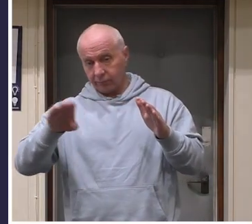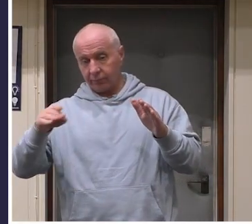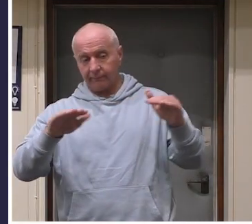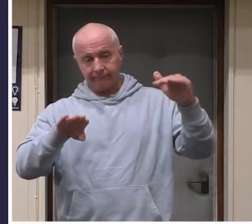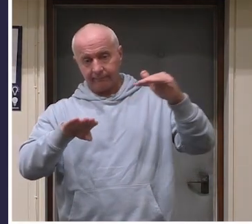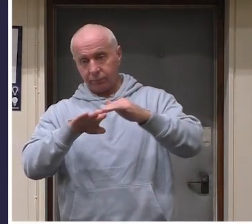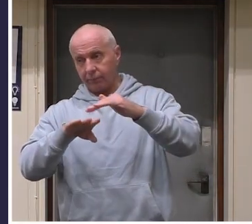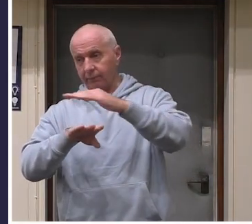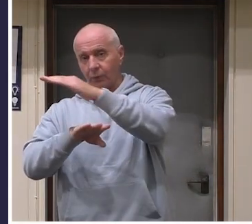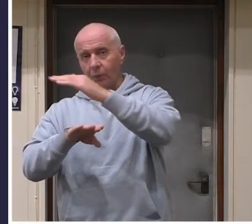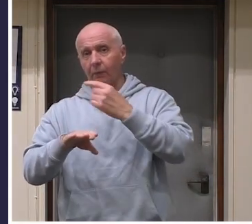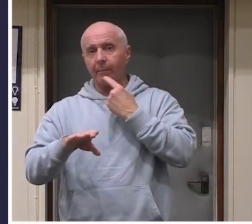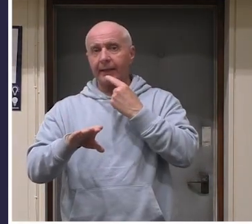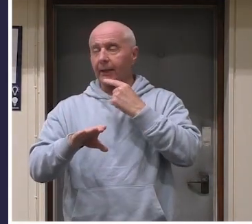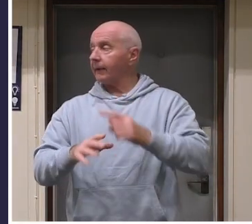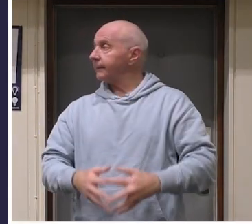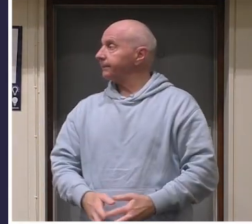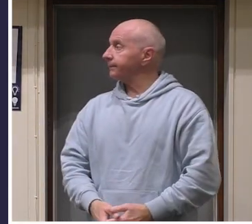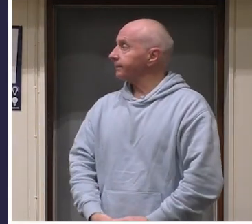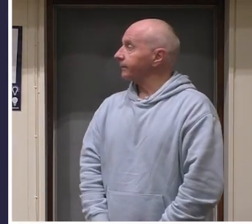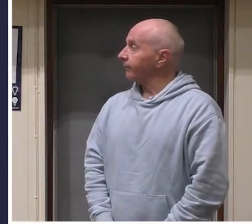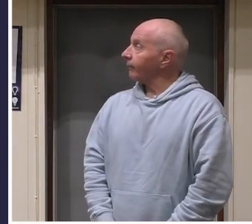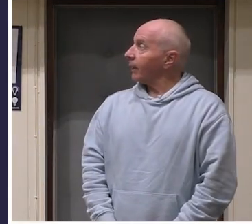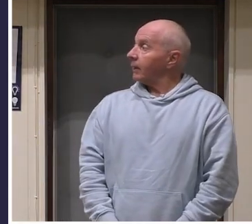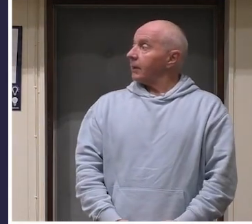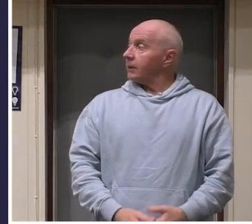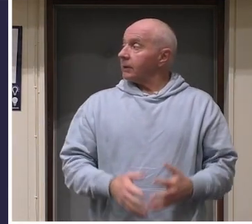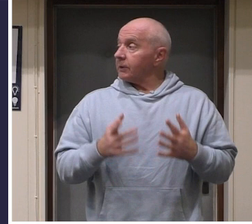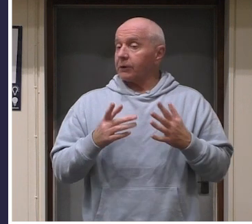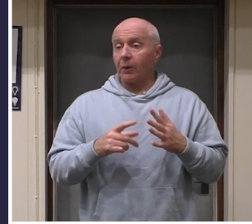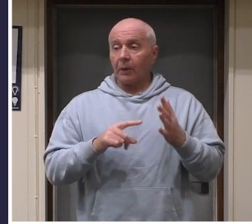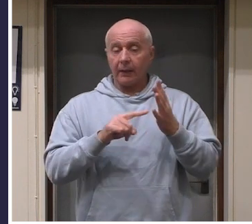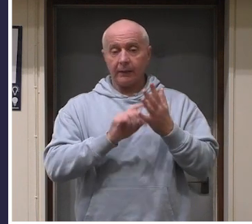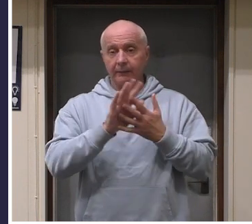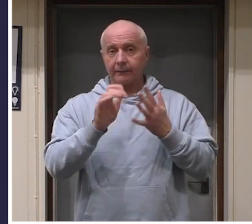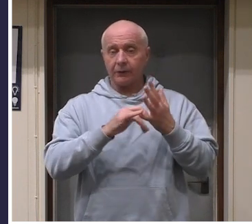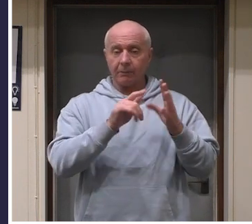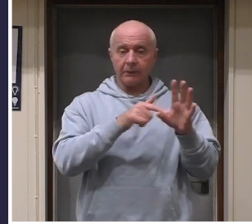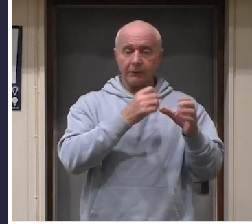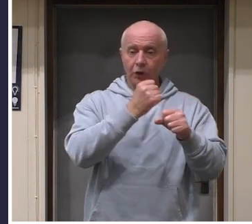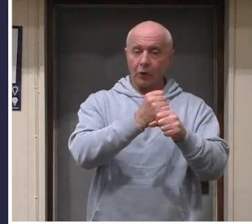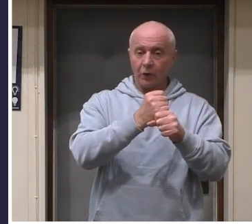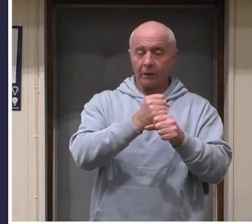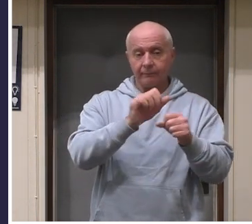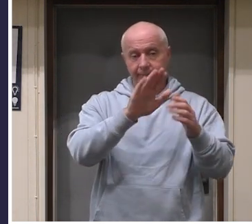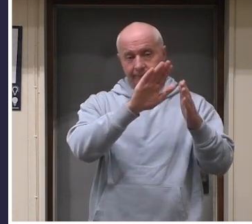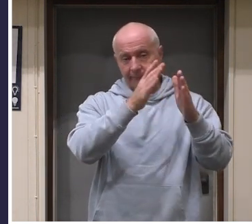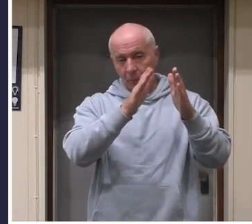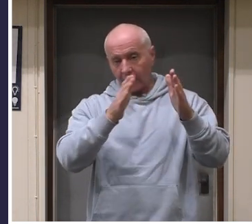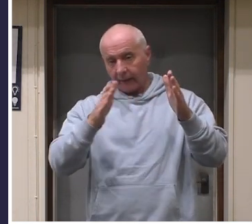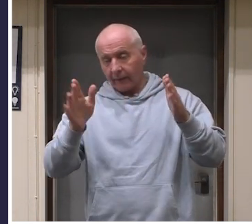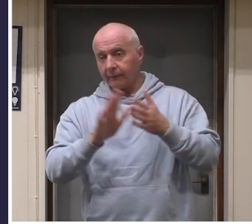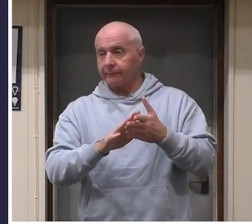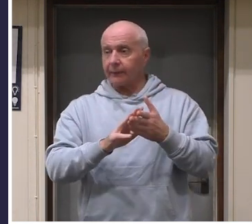metal surface. And so what this meant was, unlike Thomas Young's experiment, which showed that light was a wave, the